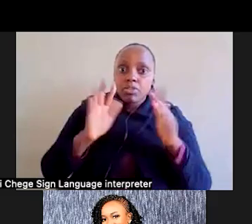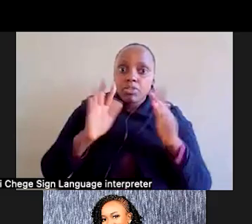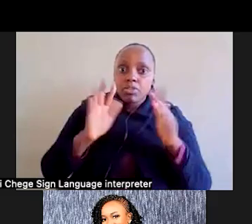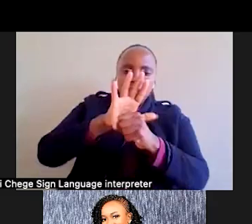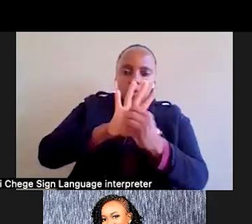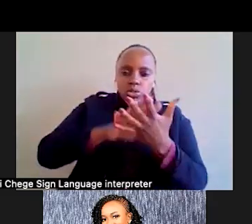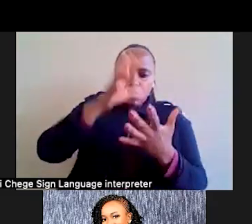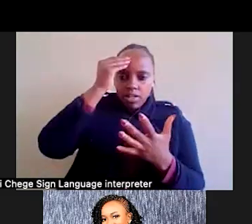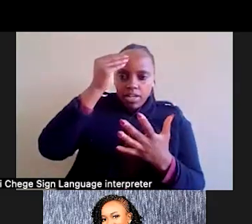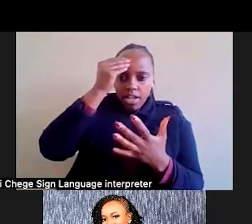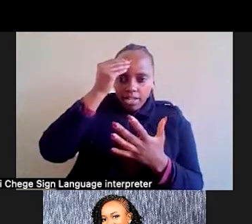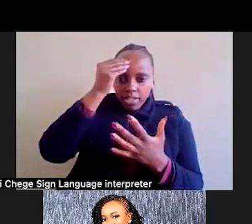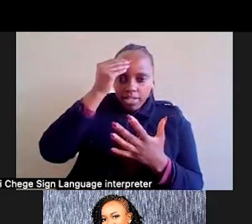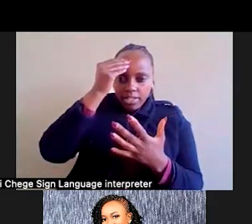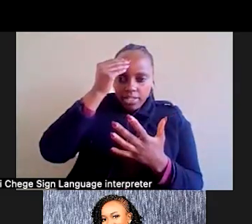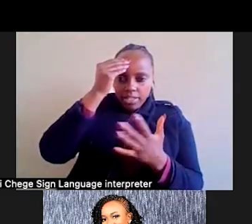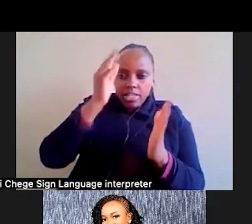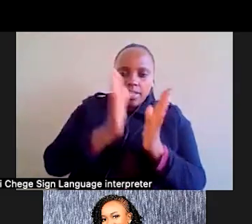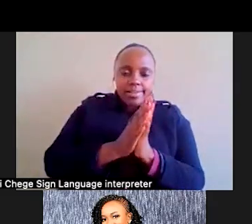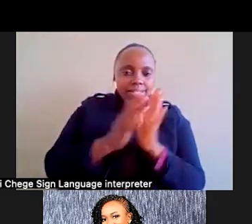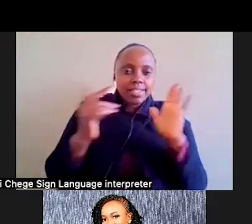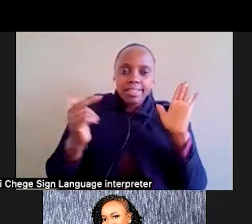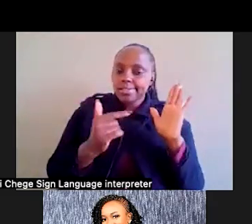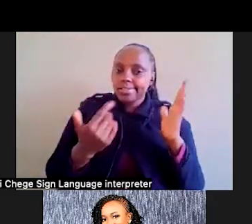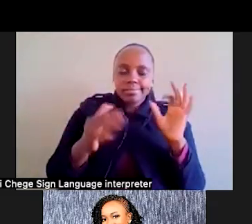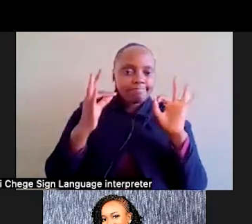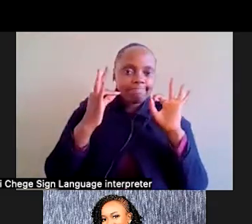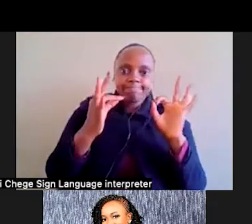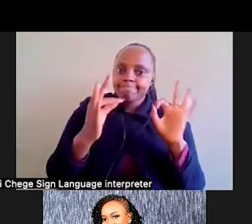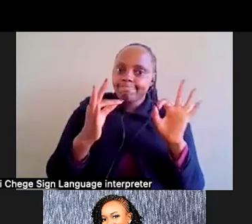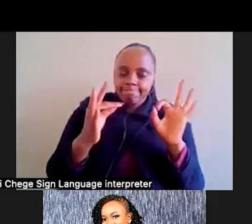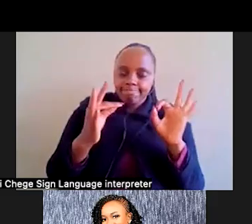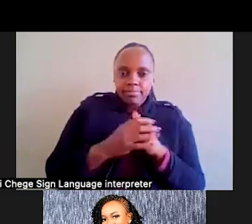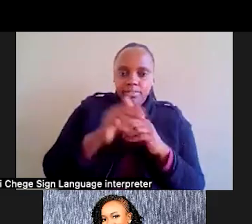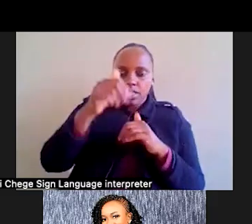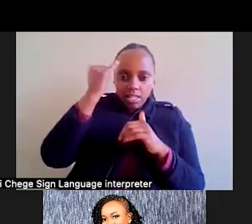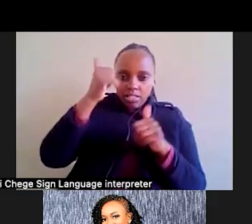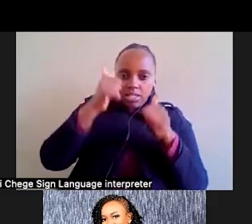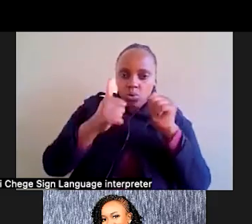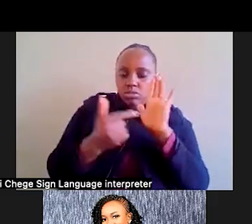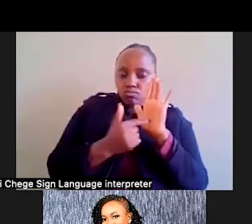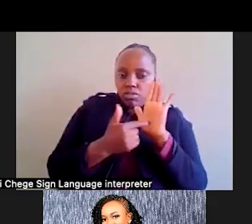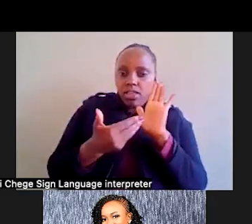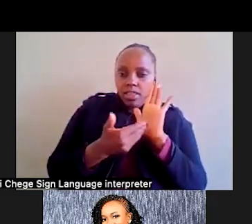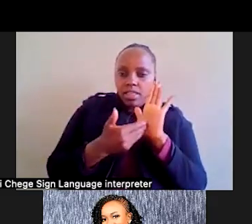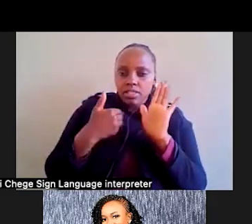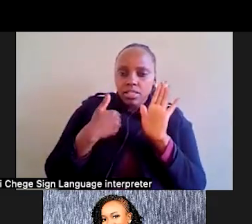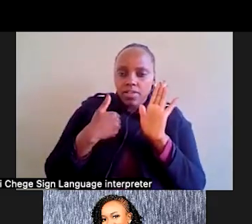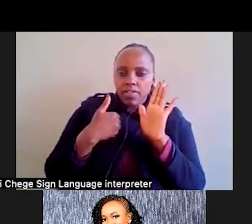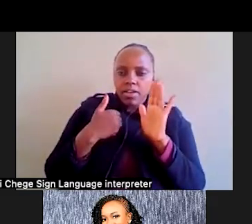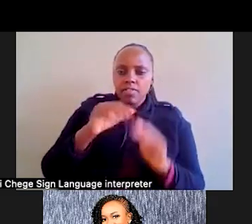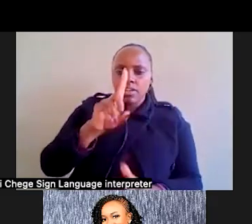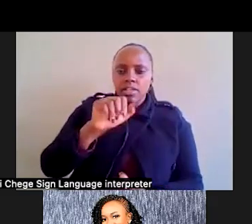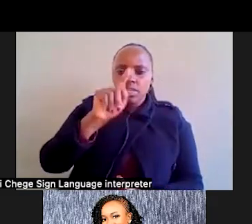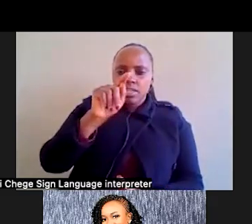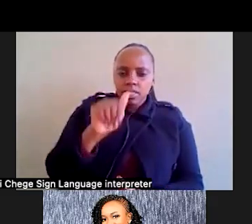I mean, it just stands out. Other aspects that stood out for me also matters data. And then I loved